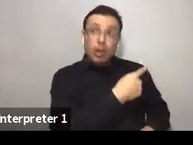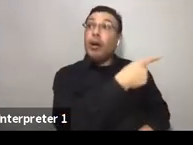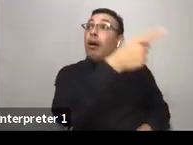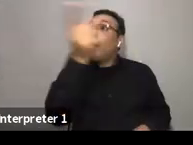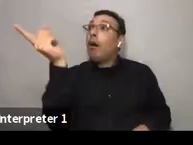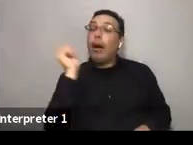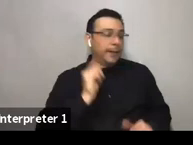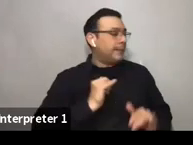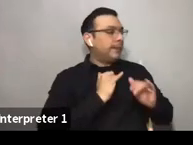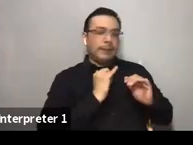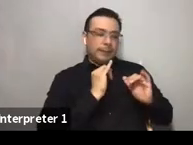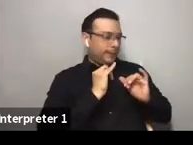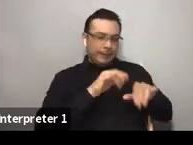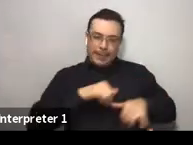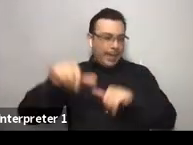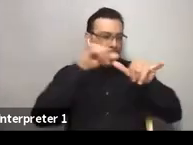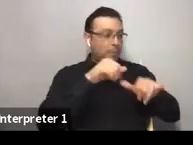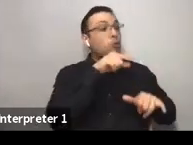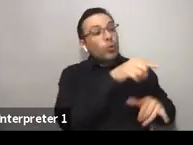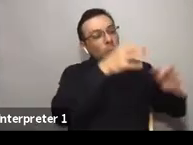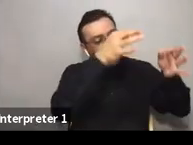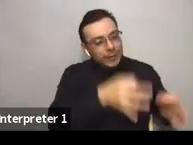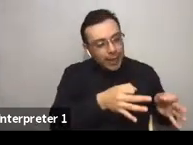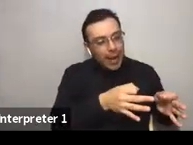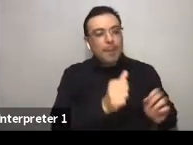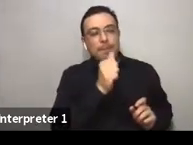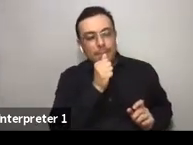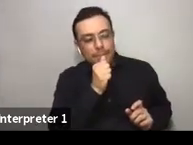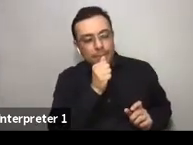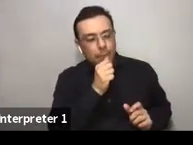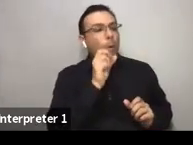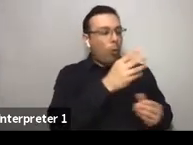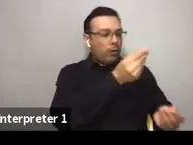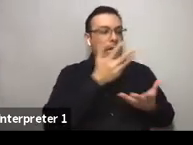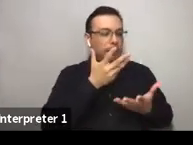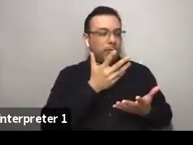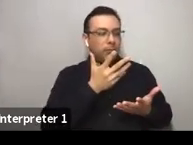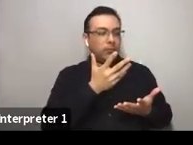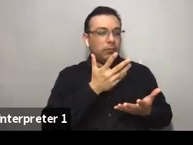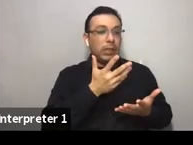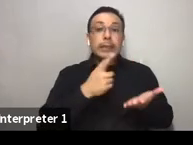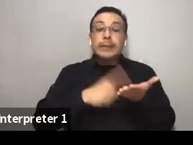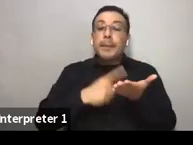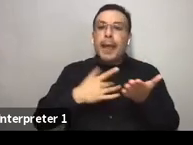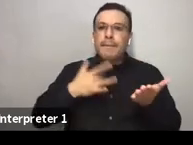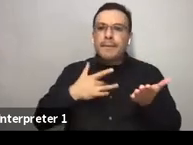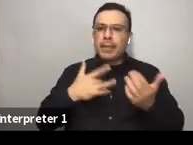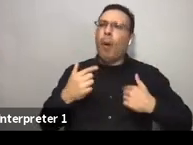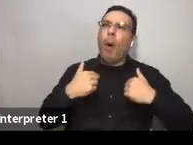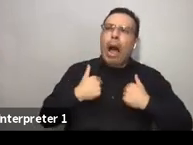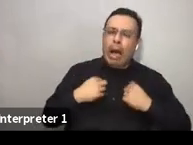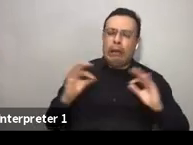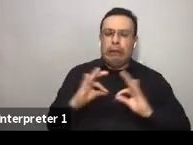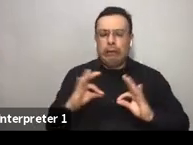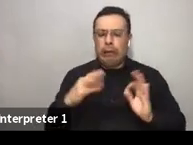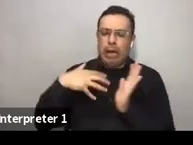are power dynamics at play when someone needs help, and that they may think they have to answer every question you ask because they